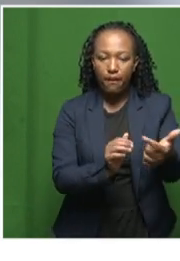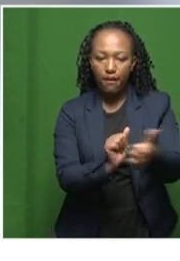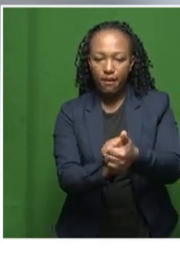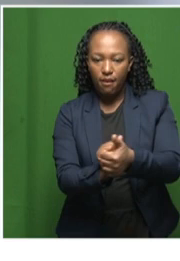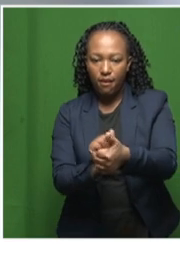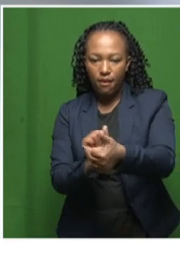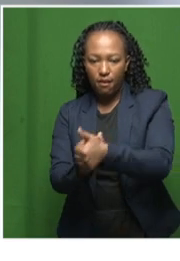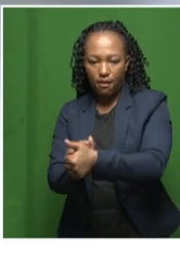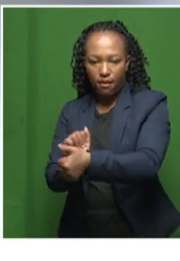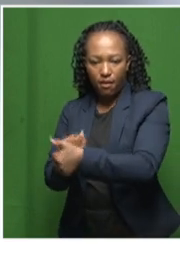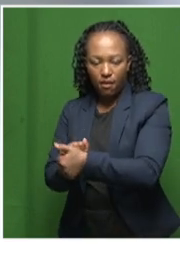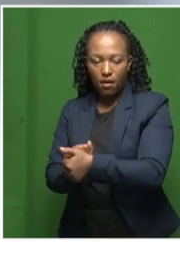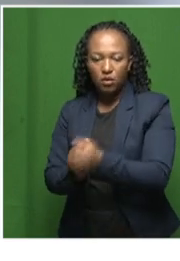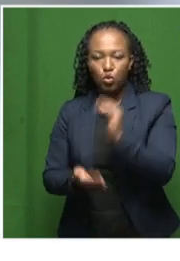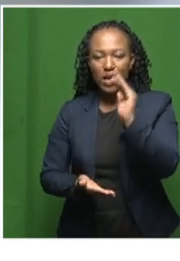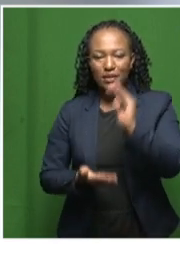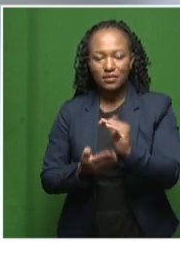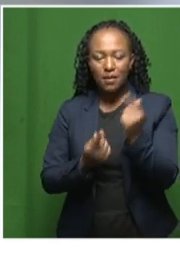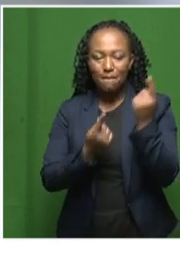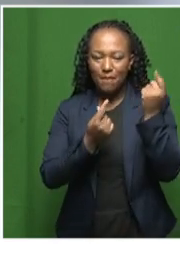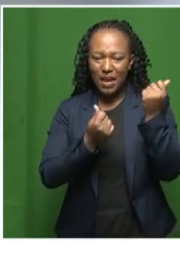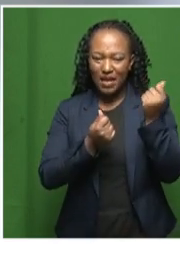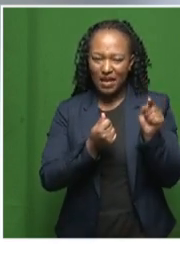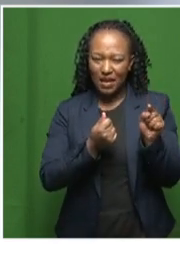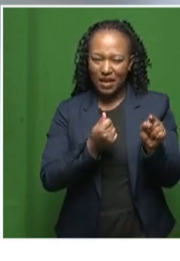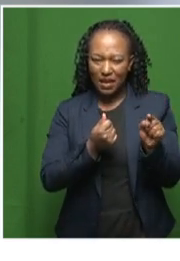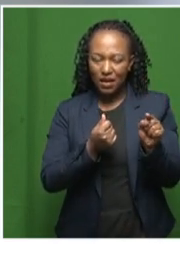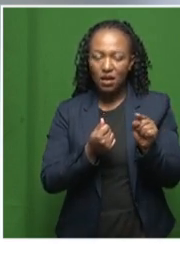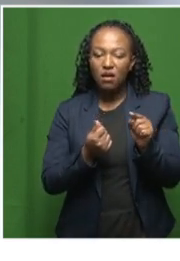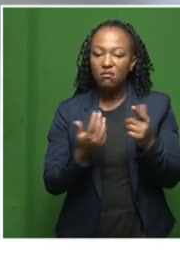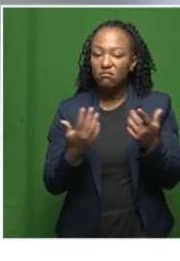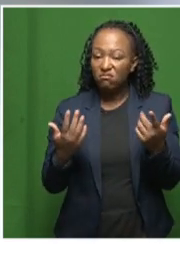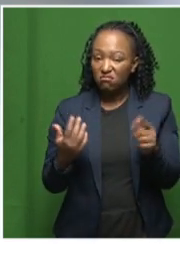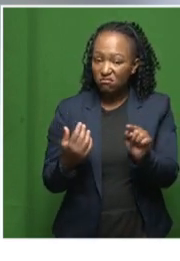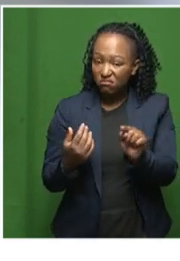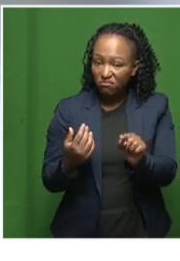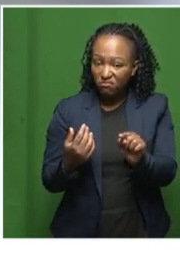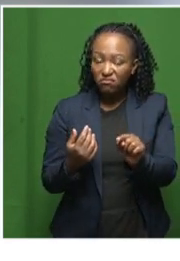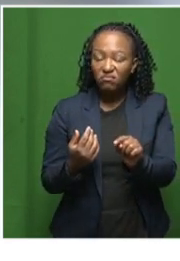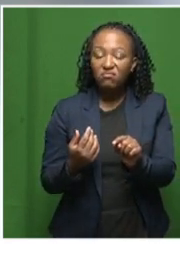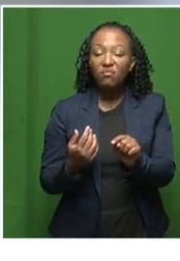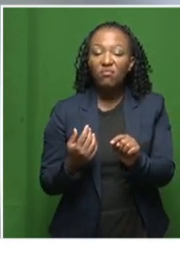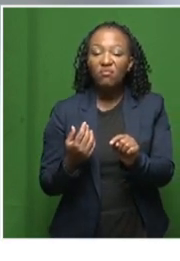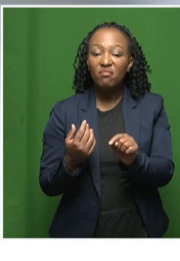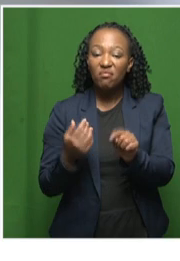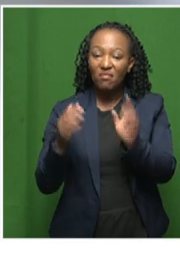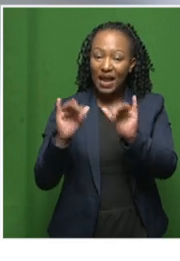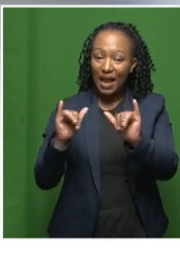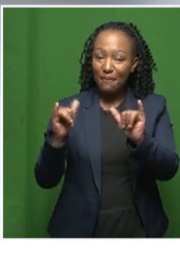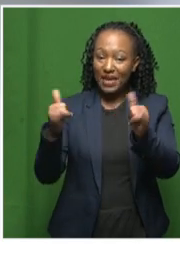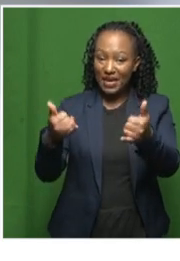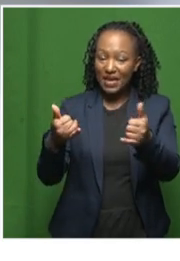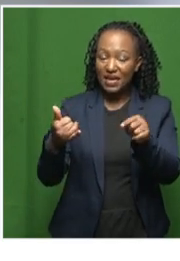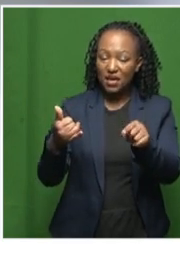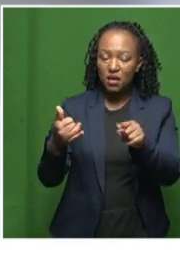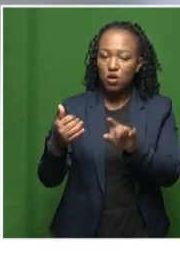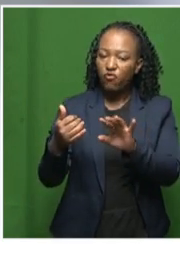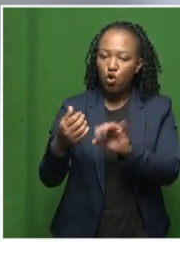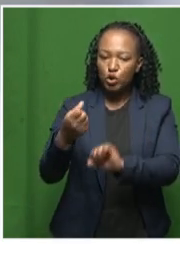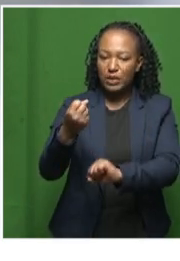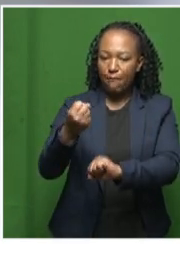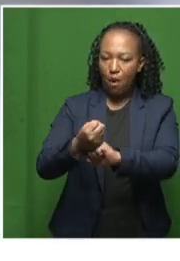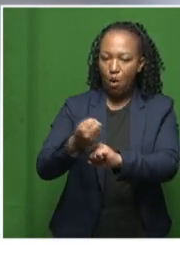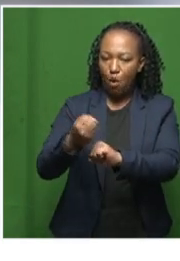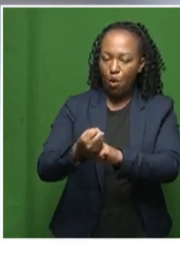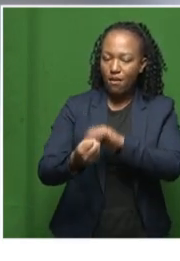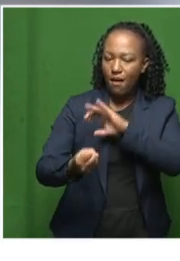upfront capital cost. As I've indicated, the utility is not really very good at supporting the customer by